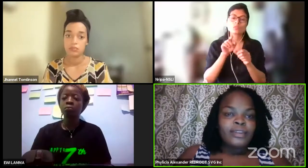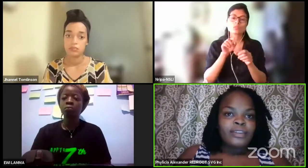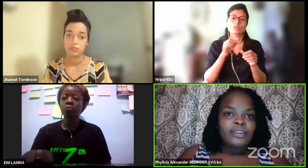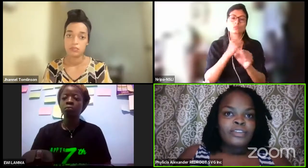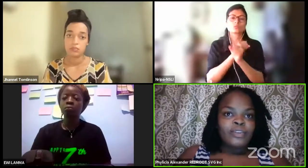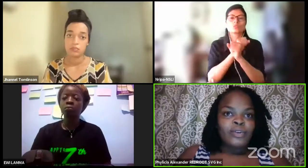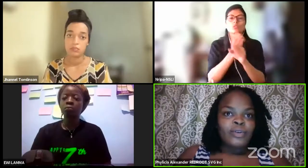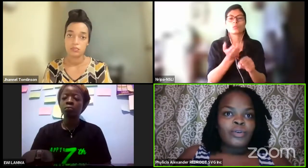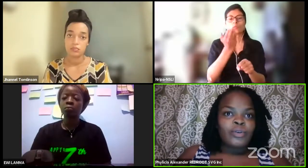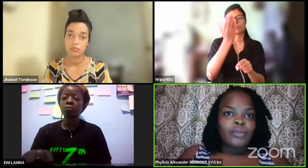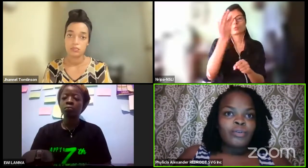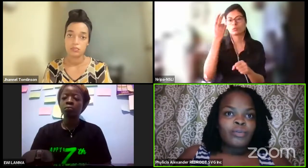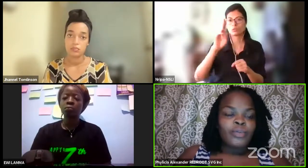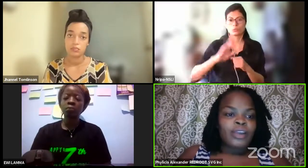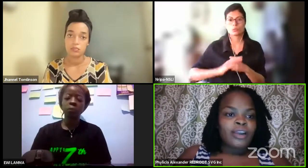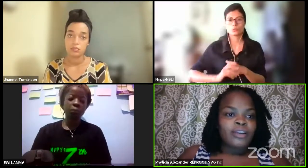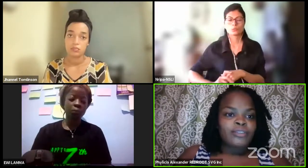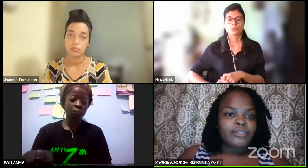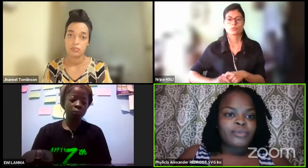so